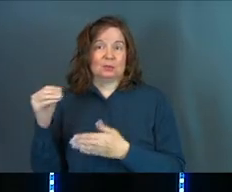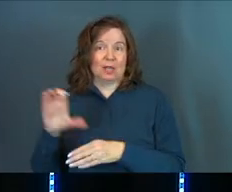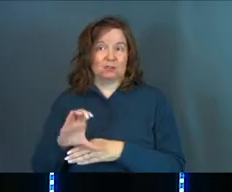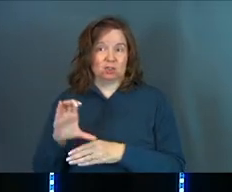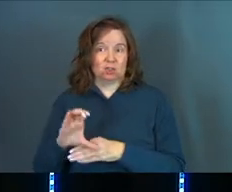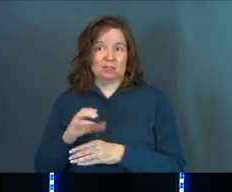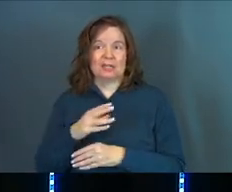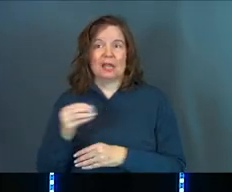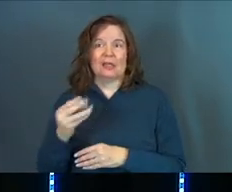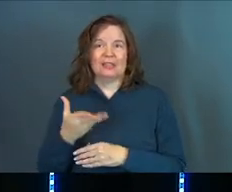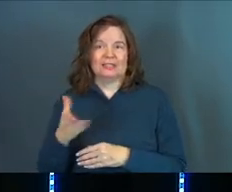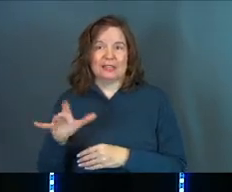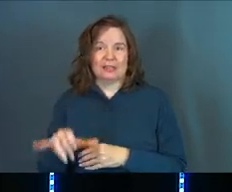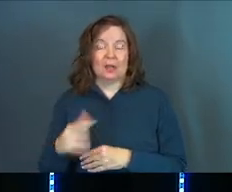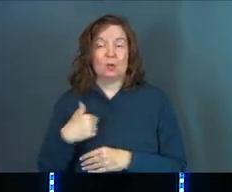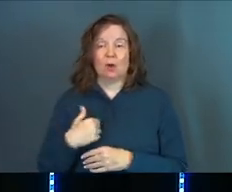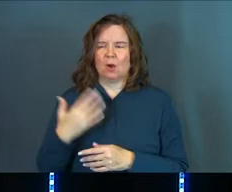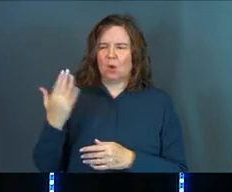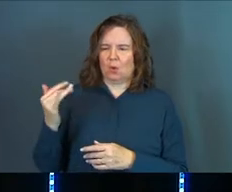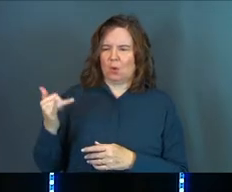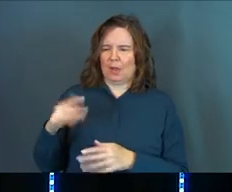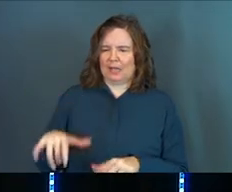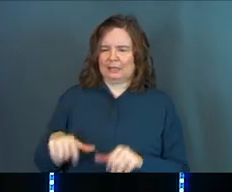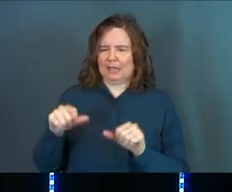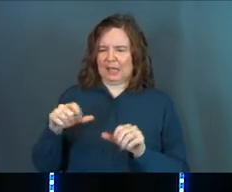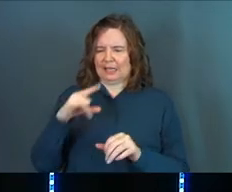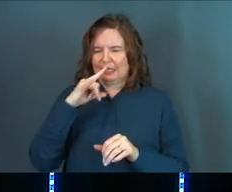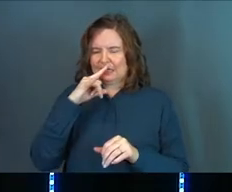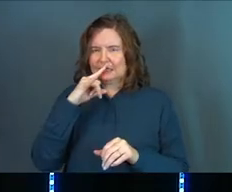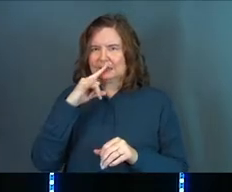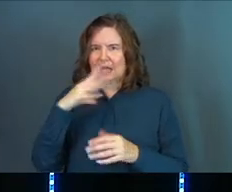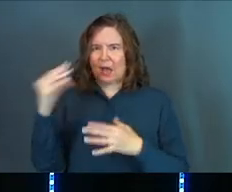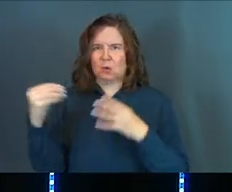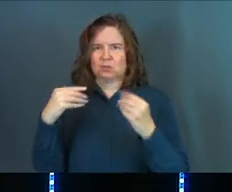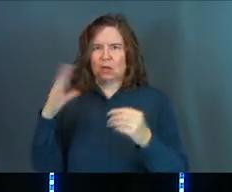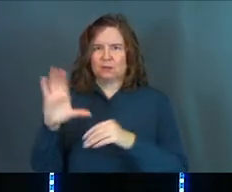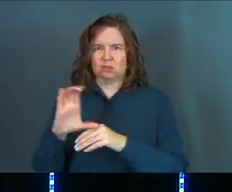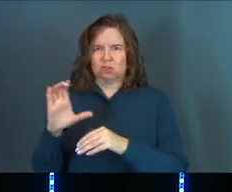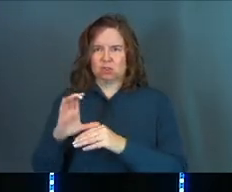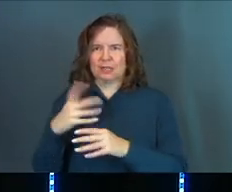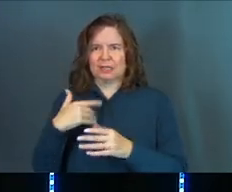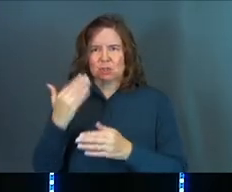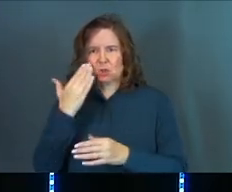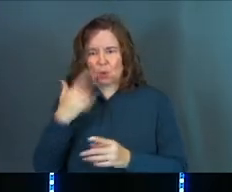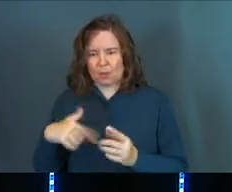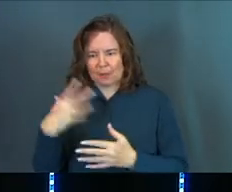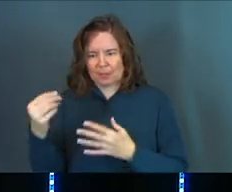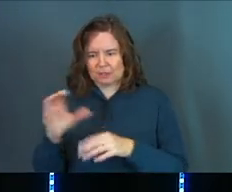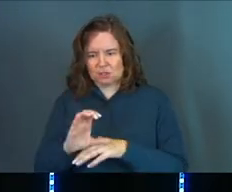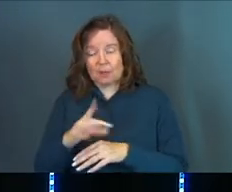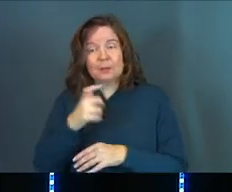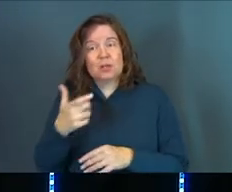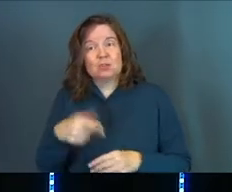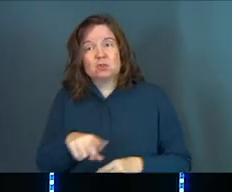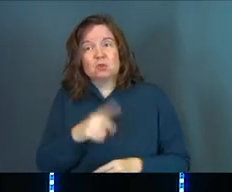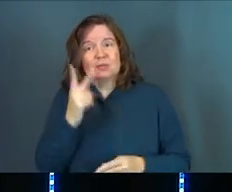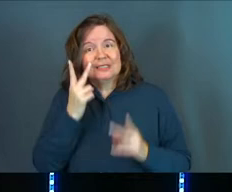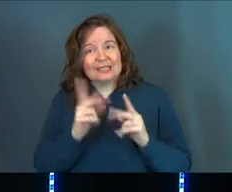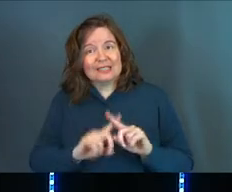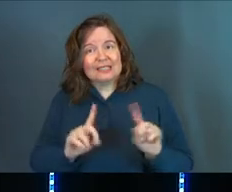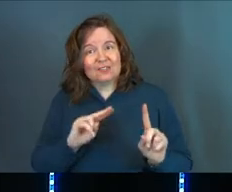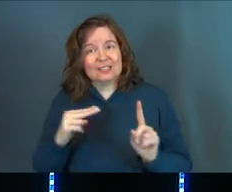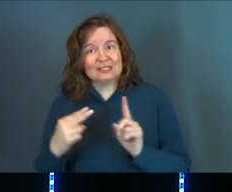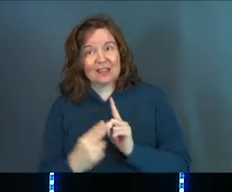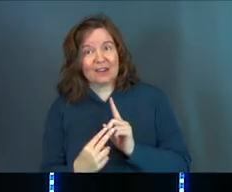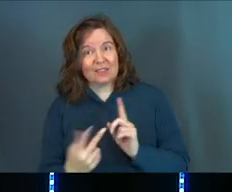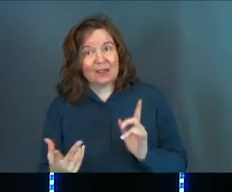of church and things like that. Well, why take kids outside of church and get to know them outside of church? Because you see a different